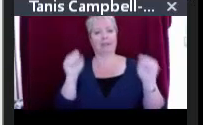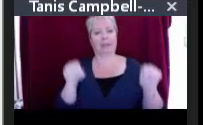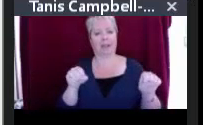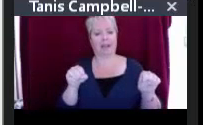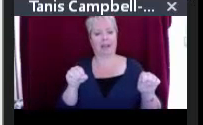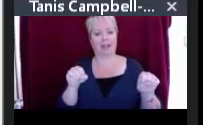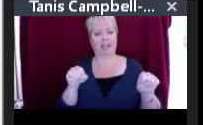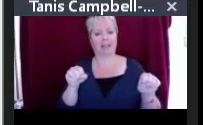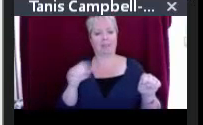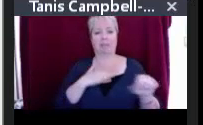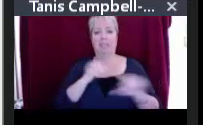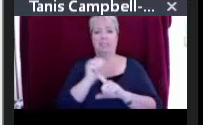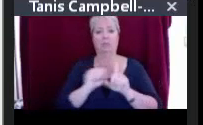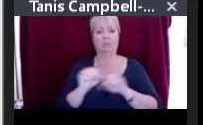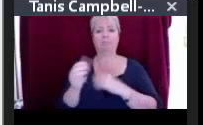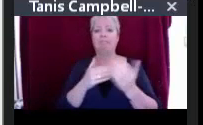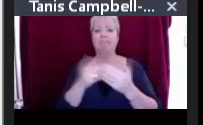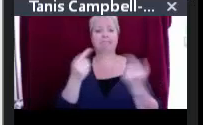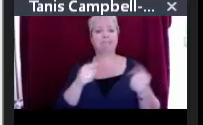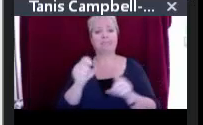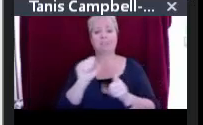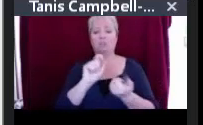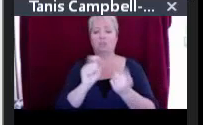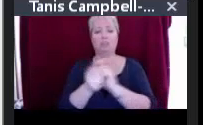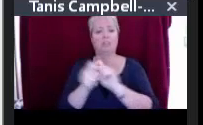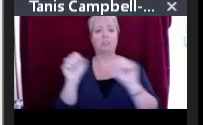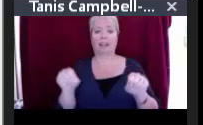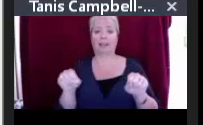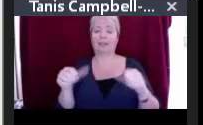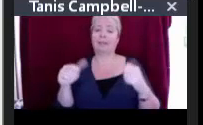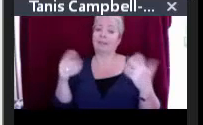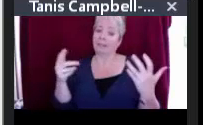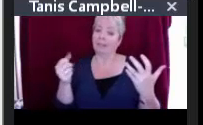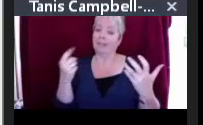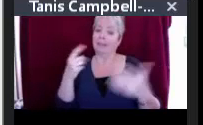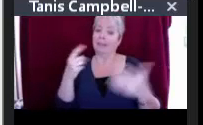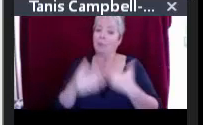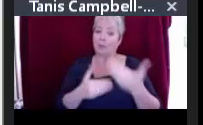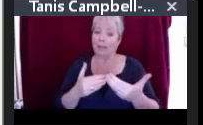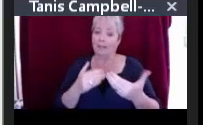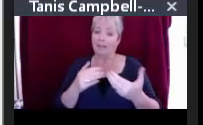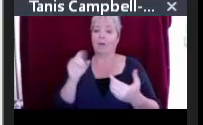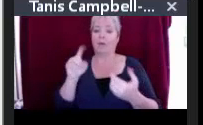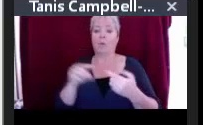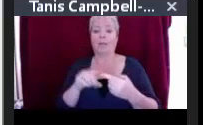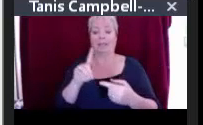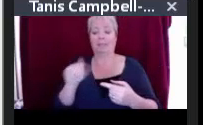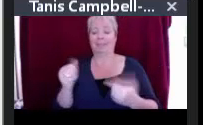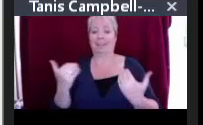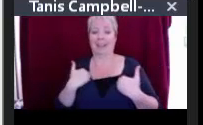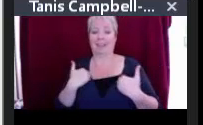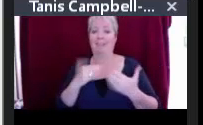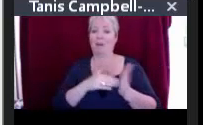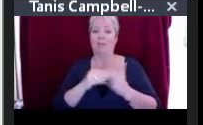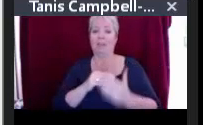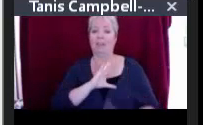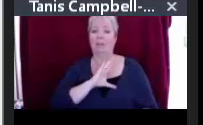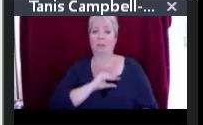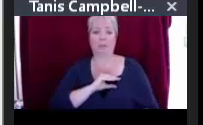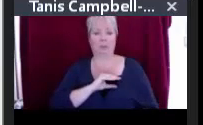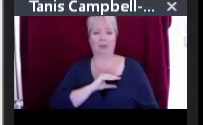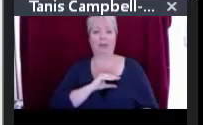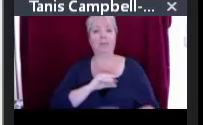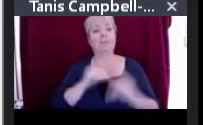my circumstances. It's a process. When disabled, you lose your self-esteem. I am a much better